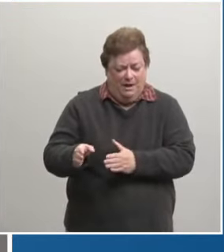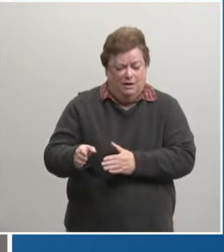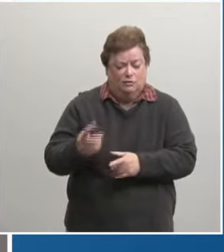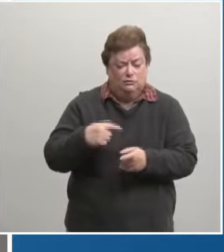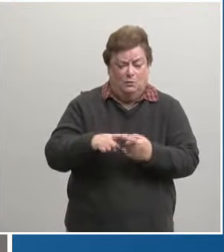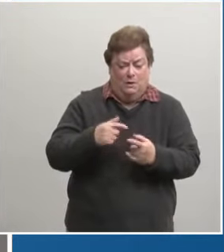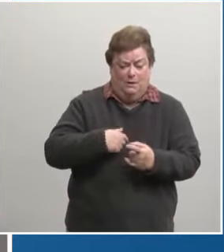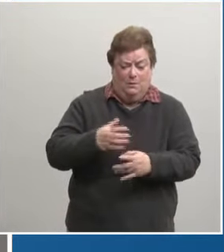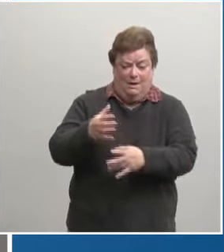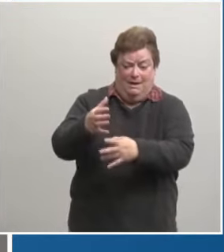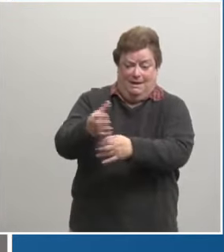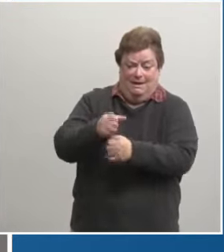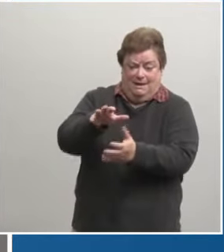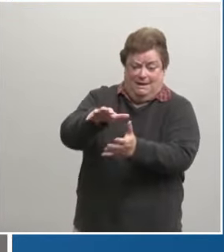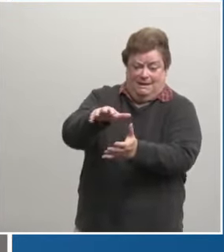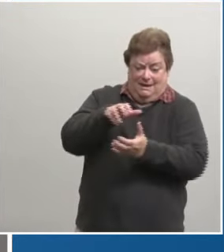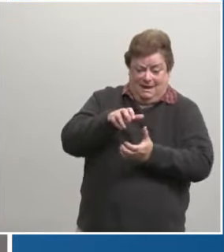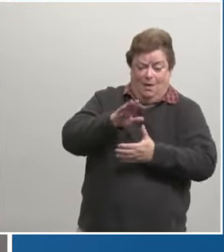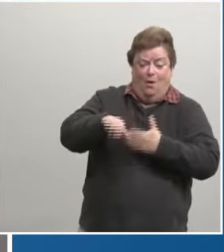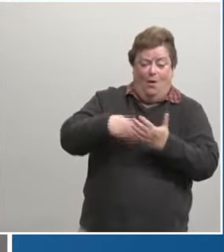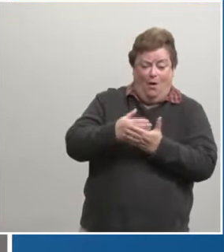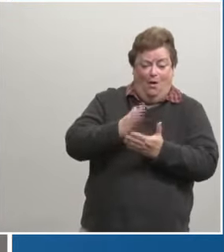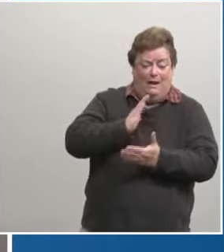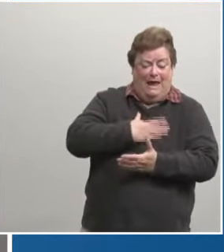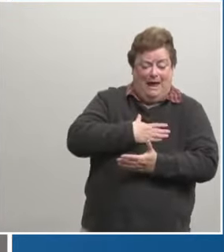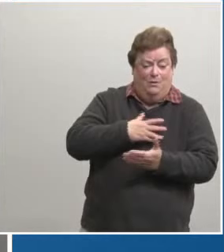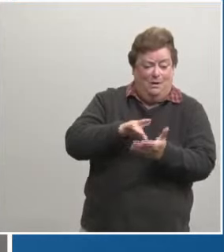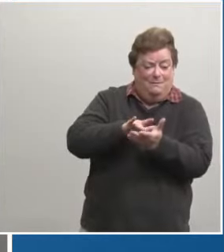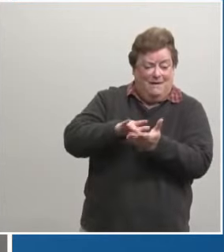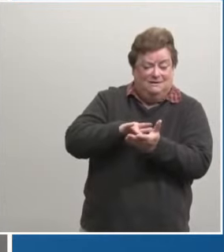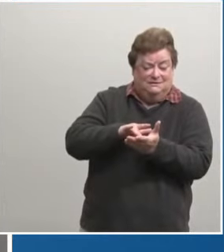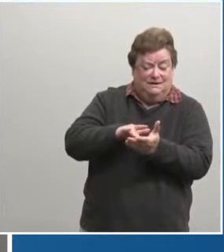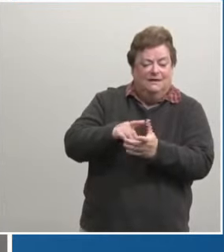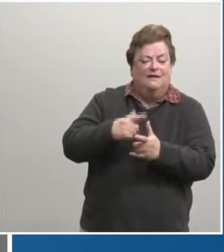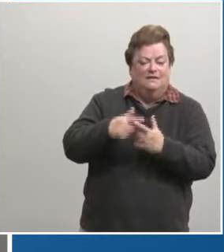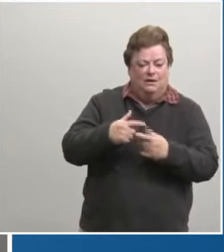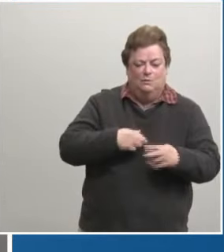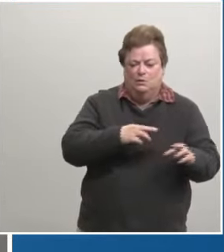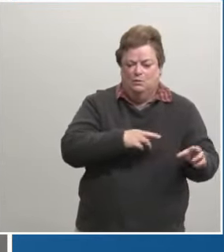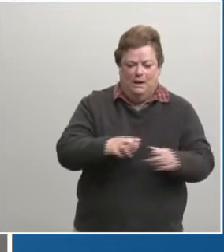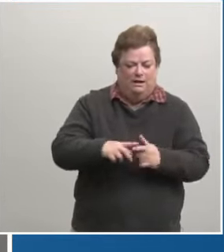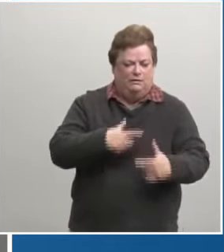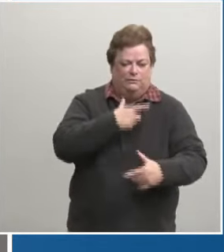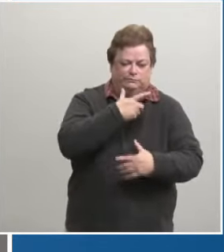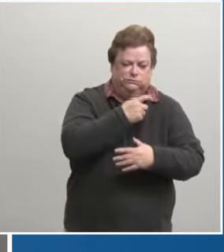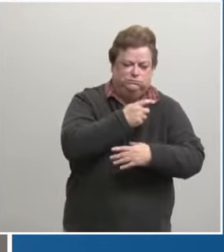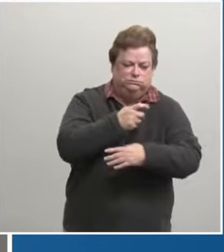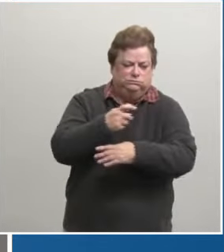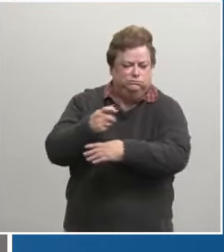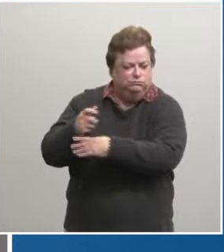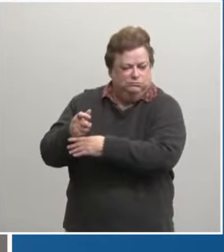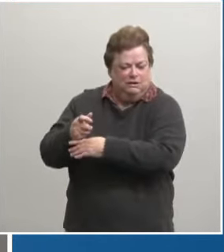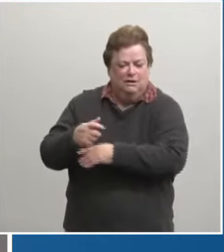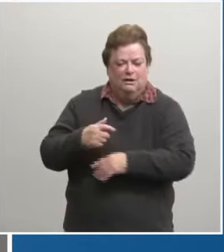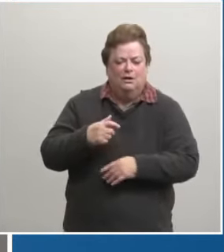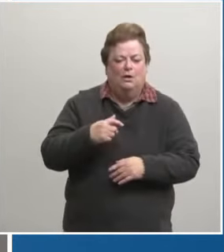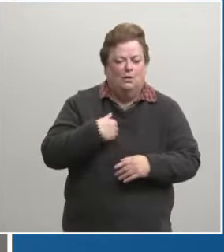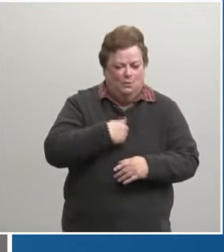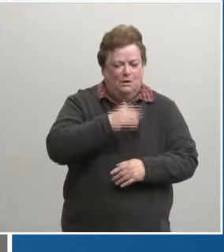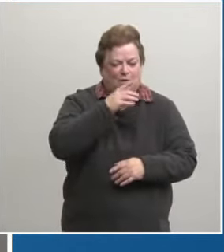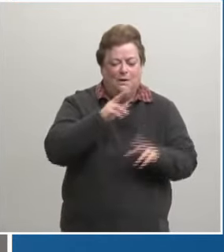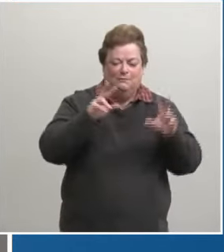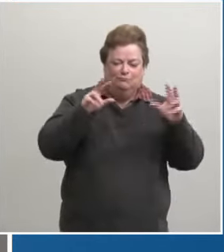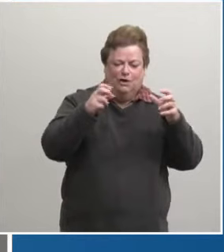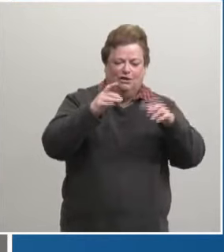we receive the thousands of vaccines we need, we are ready to put them into thousands of arms. We sharpen our